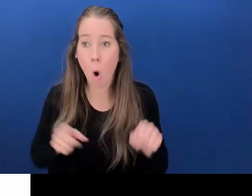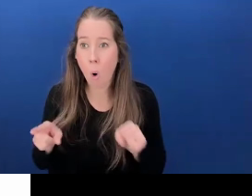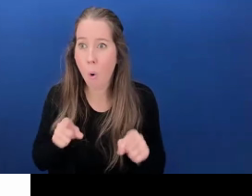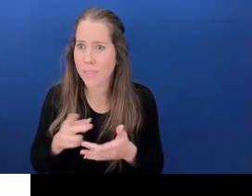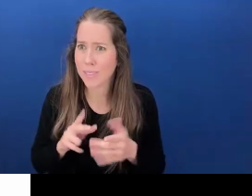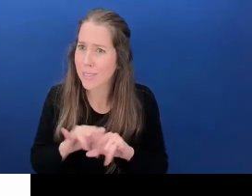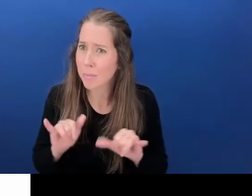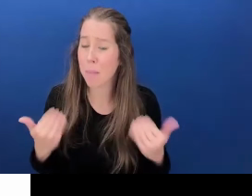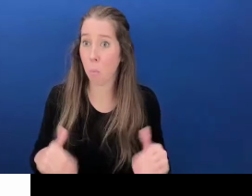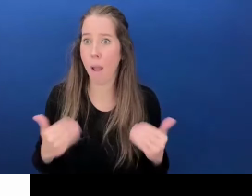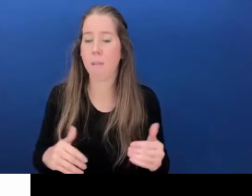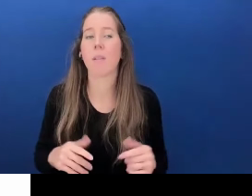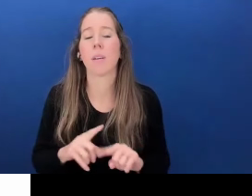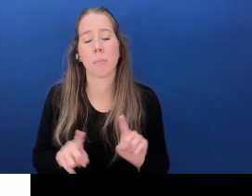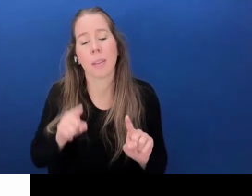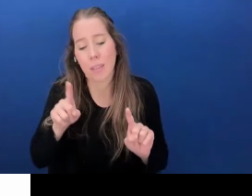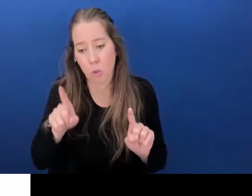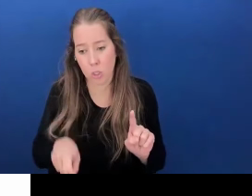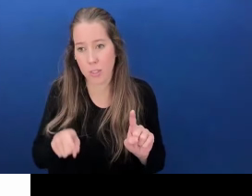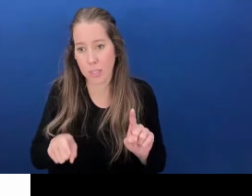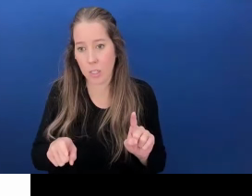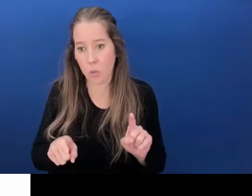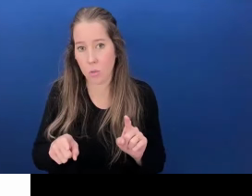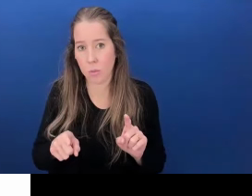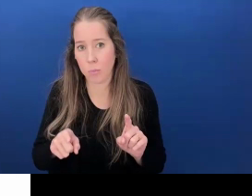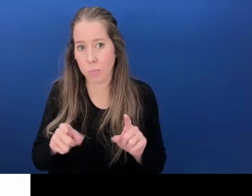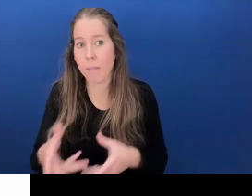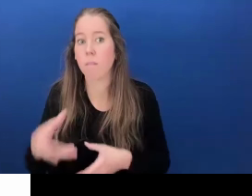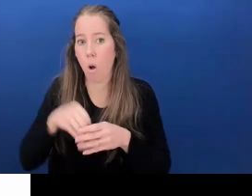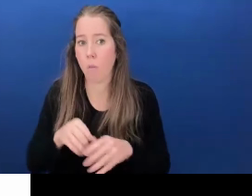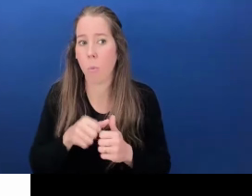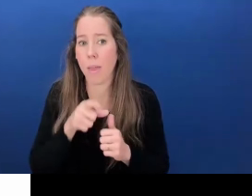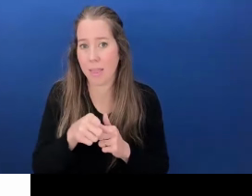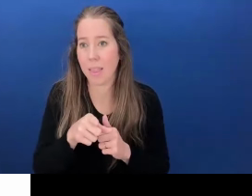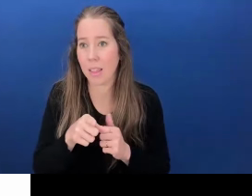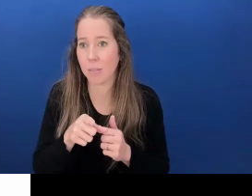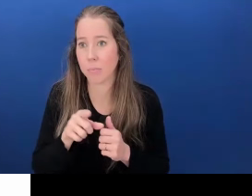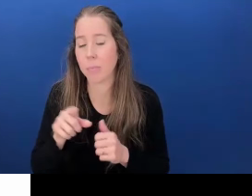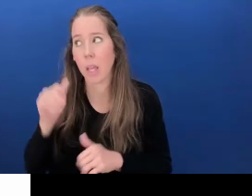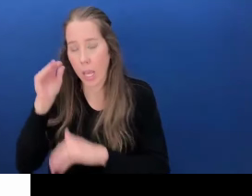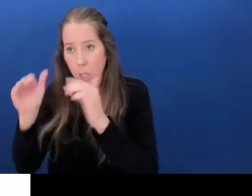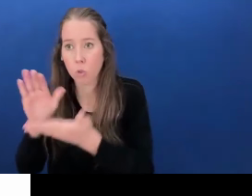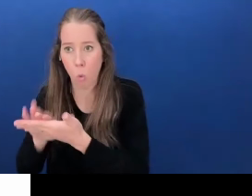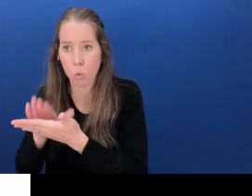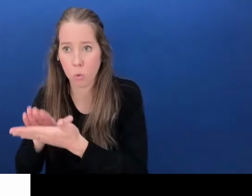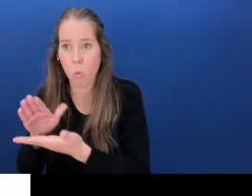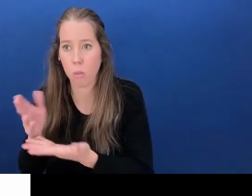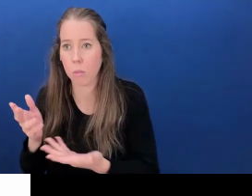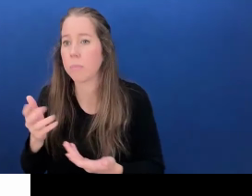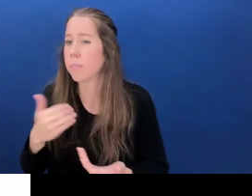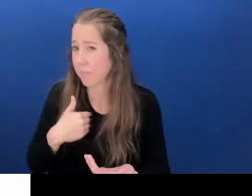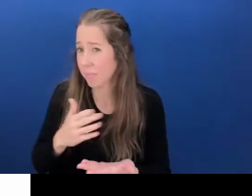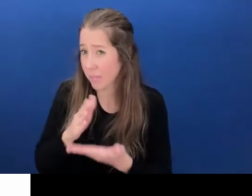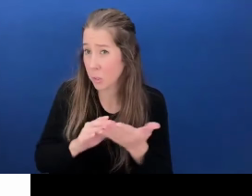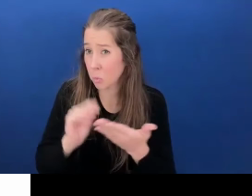But the big thing is they do just have to be a part of the be a part of an adult school. I have had students in the